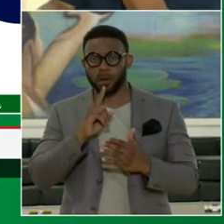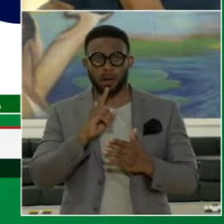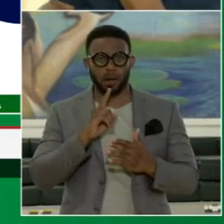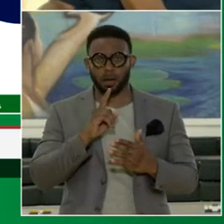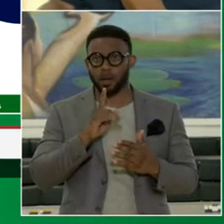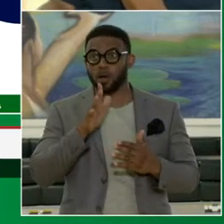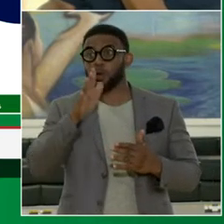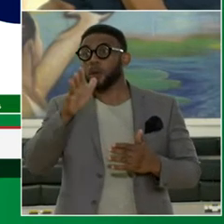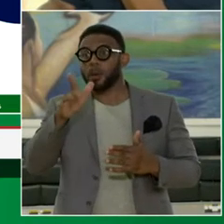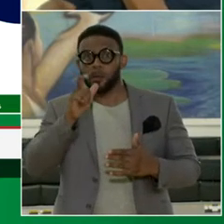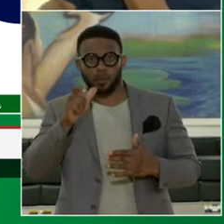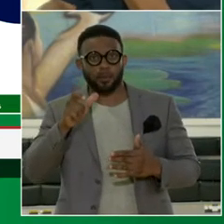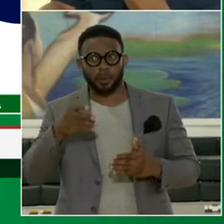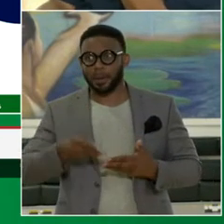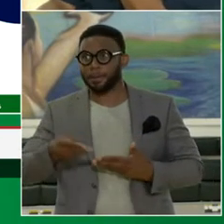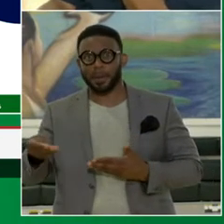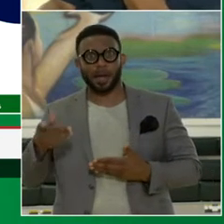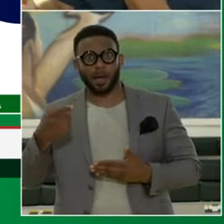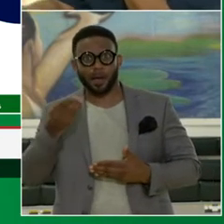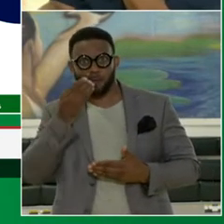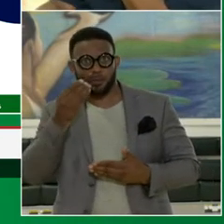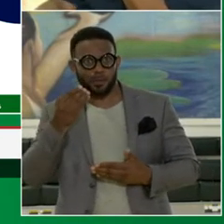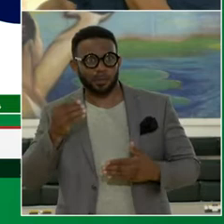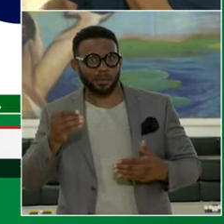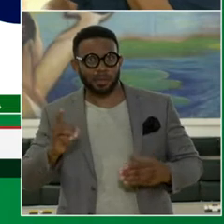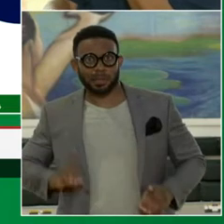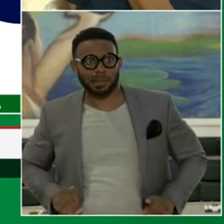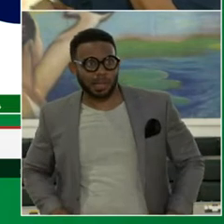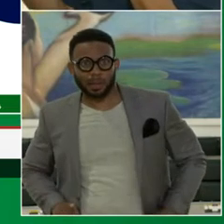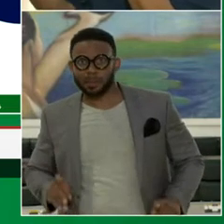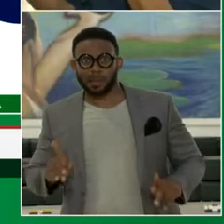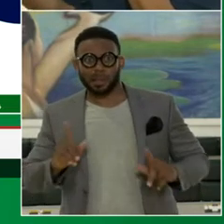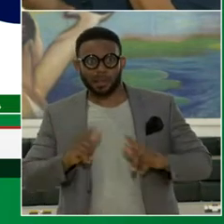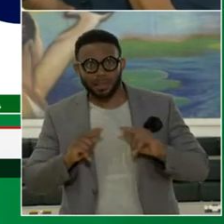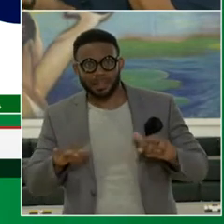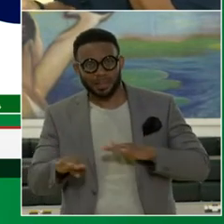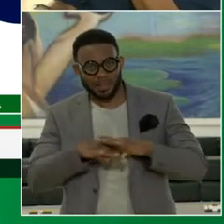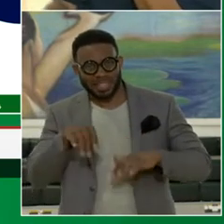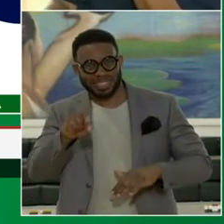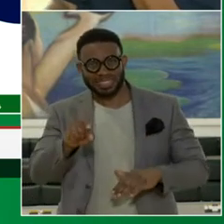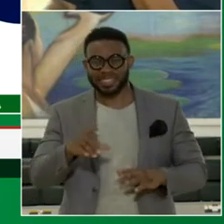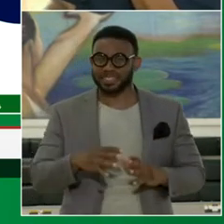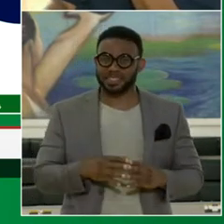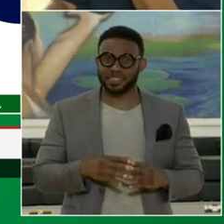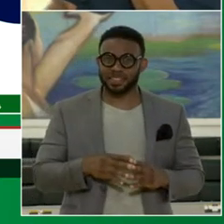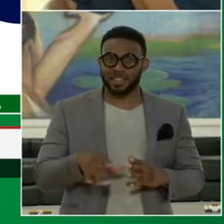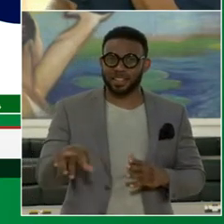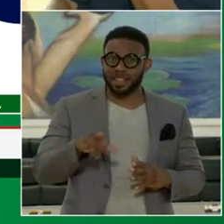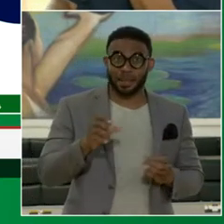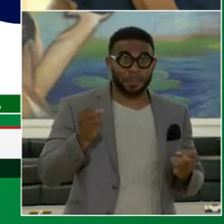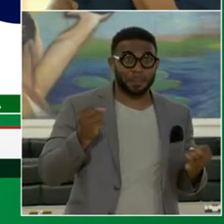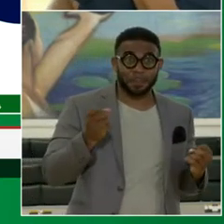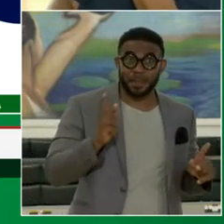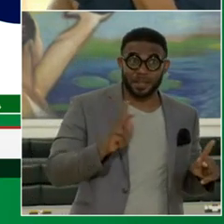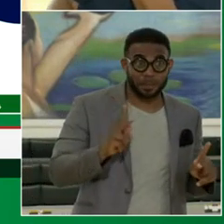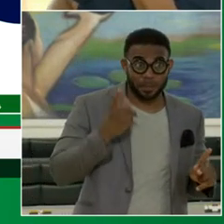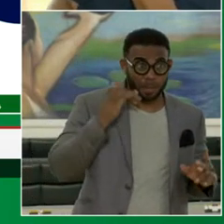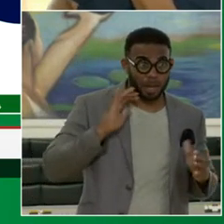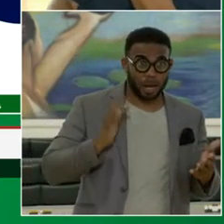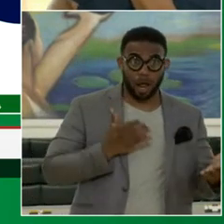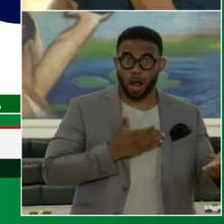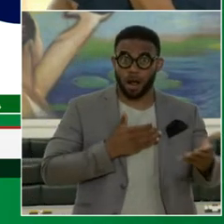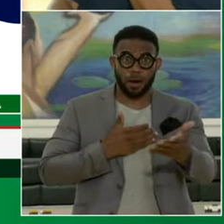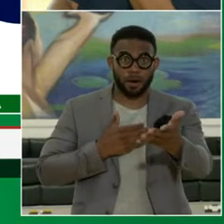the grandmothers who are buying groceries and diapers and those type of basic needs that many people in